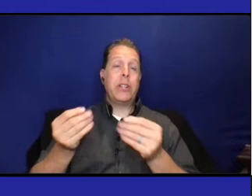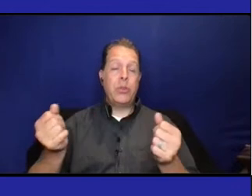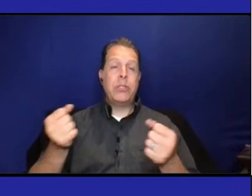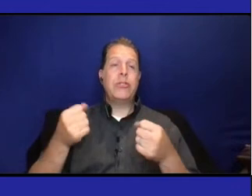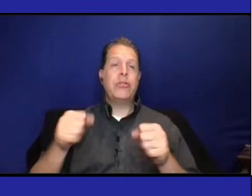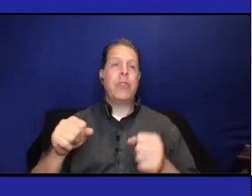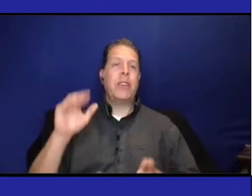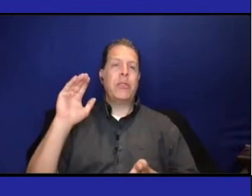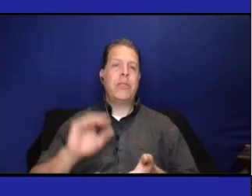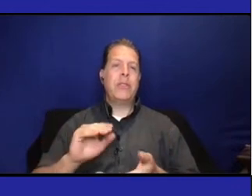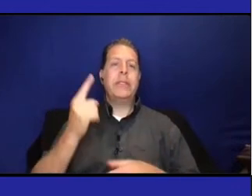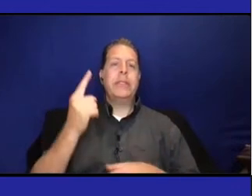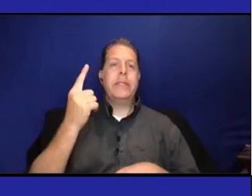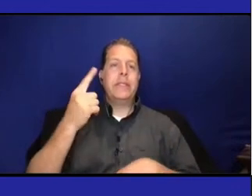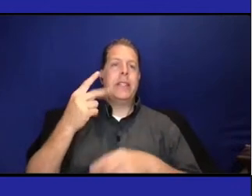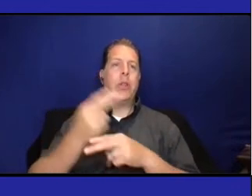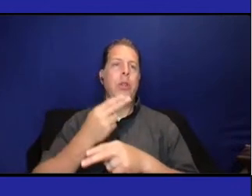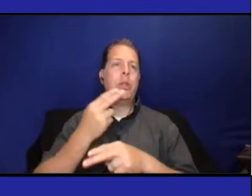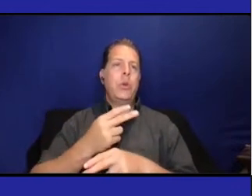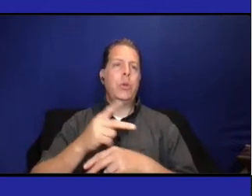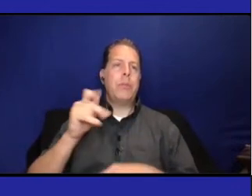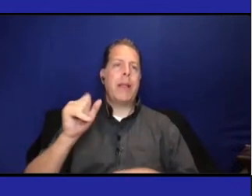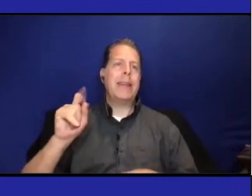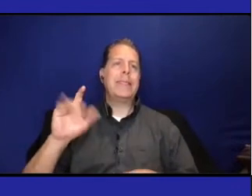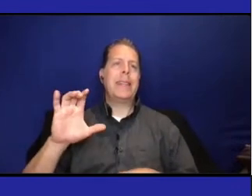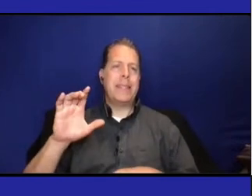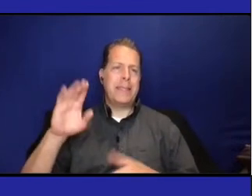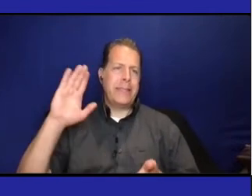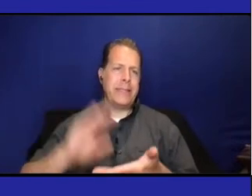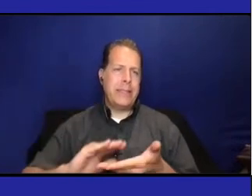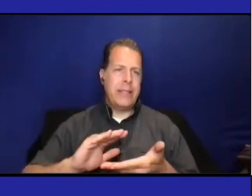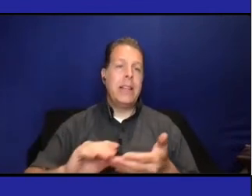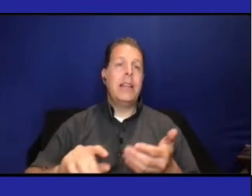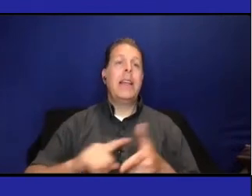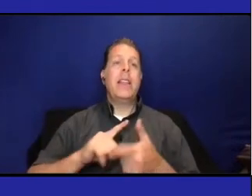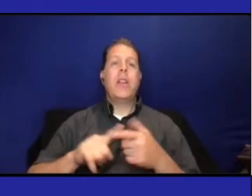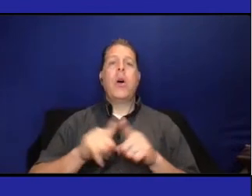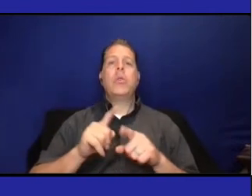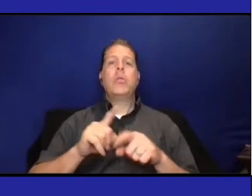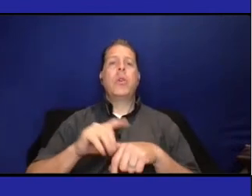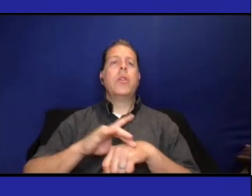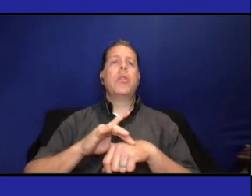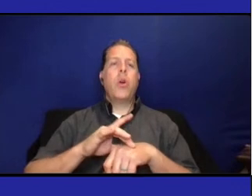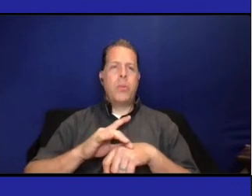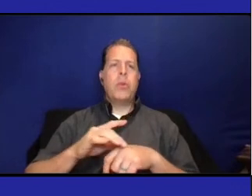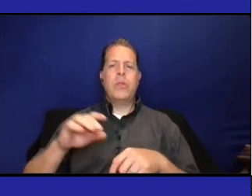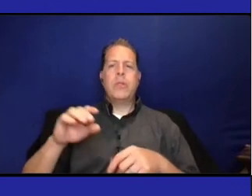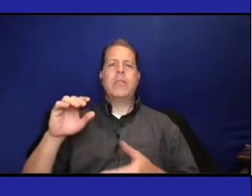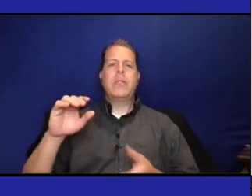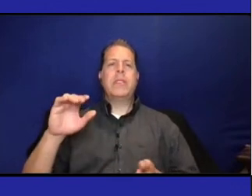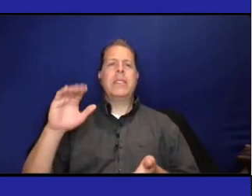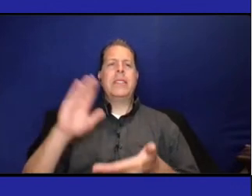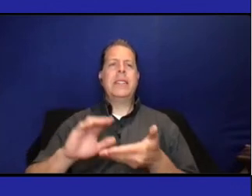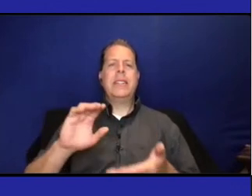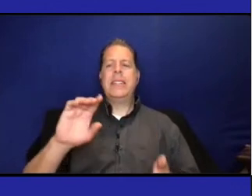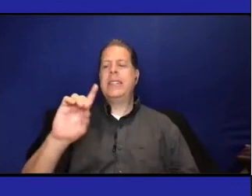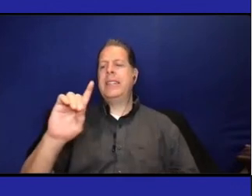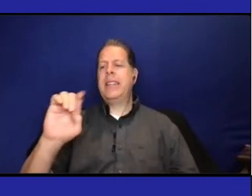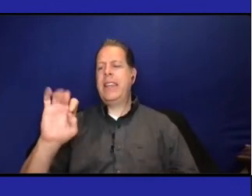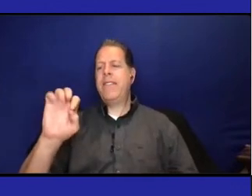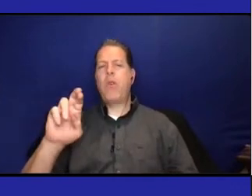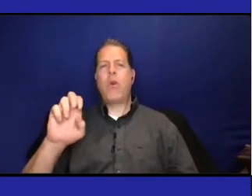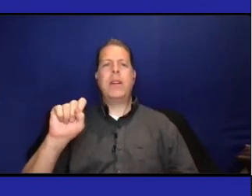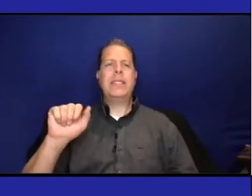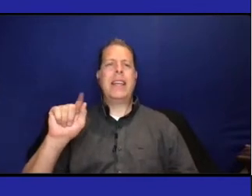single-use plastics, and then also the global deforestation free and land